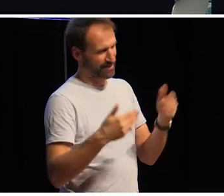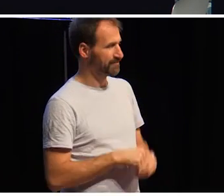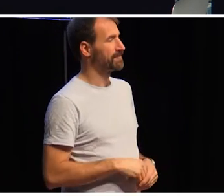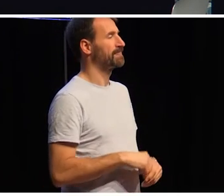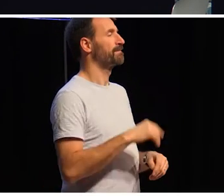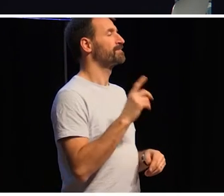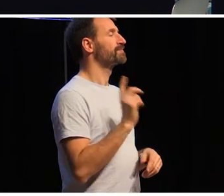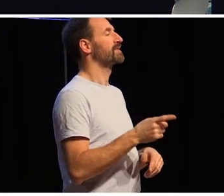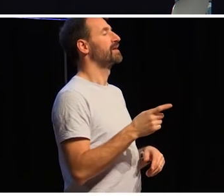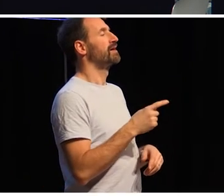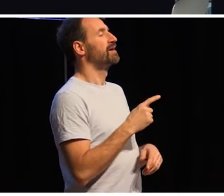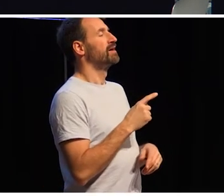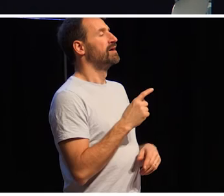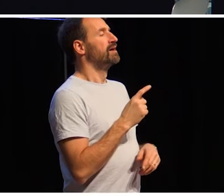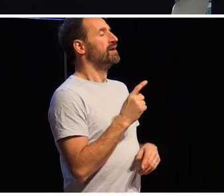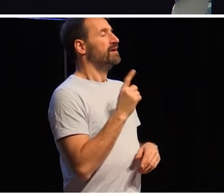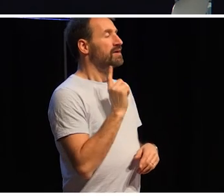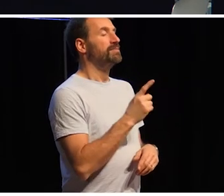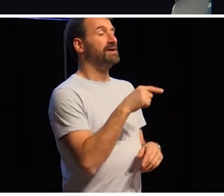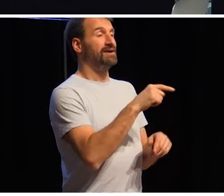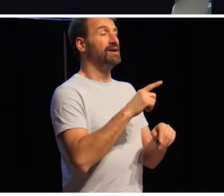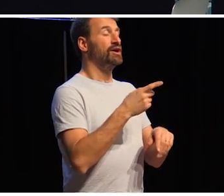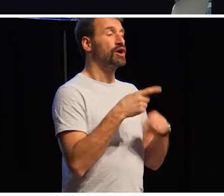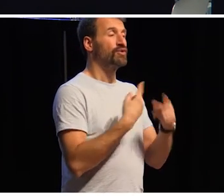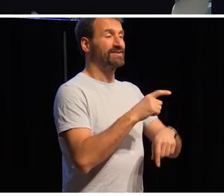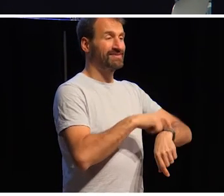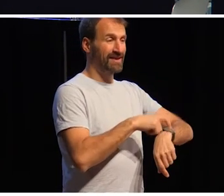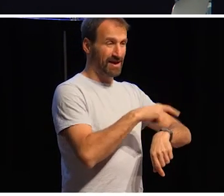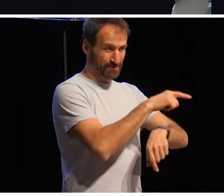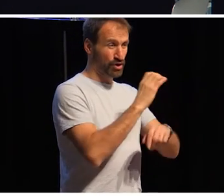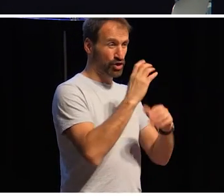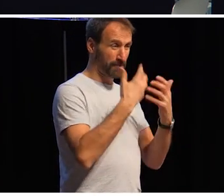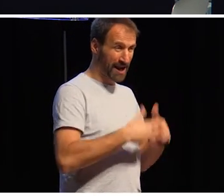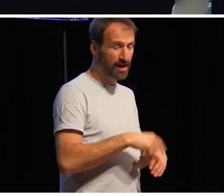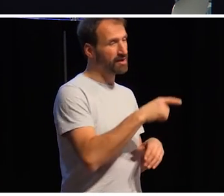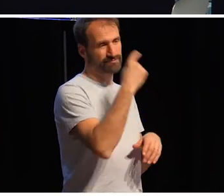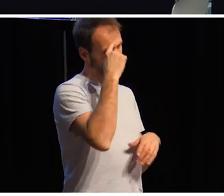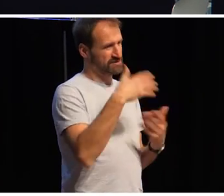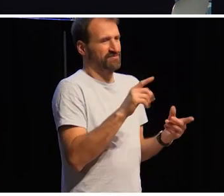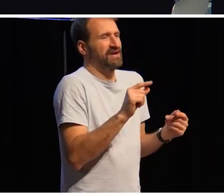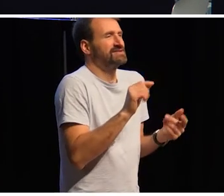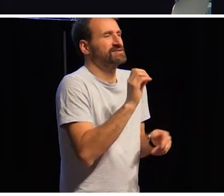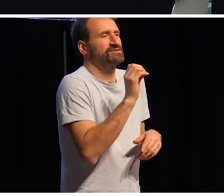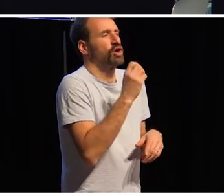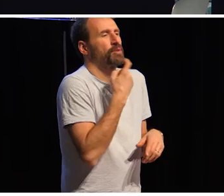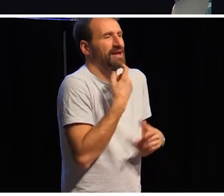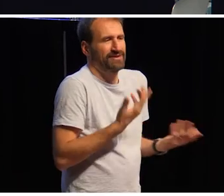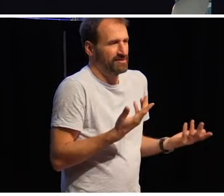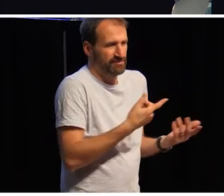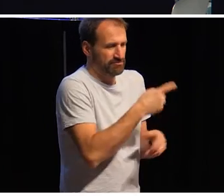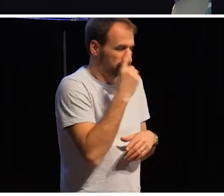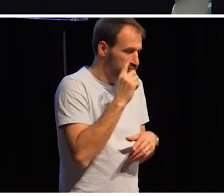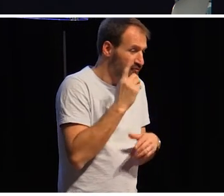know before runtime what the type of objects are. It doesn't know if something is an integer or a string, and it also doesn't know